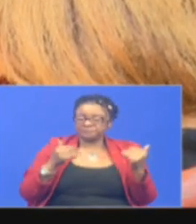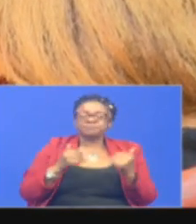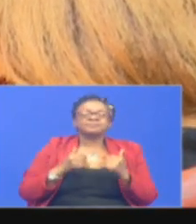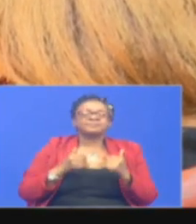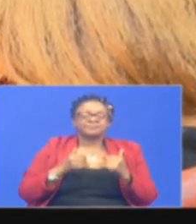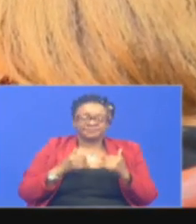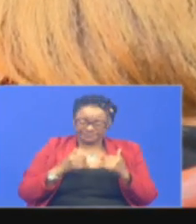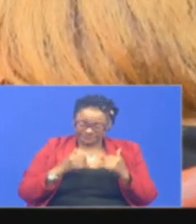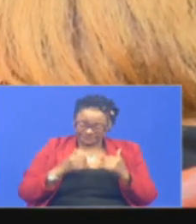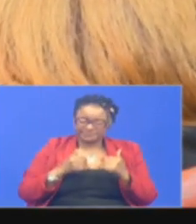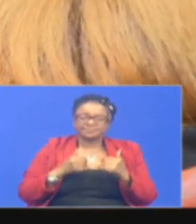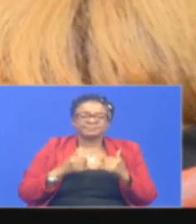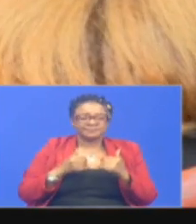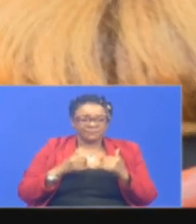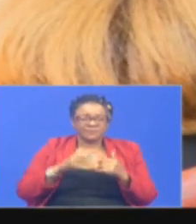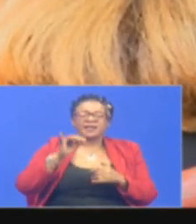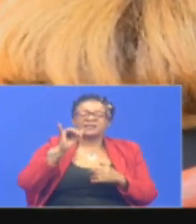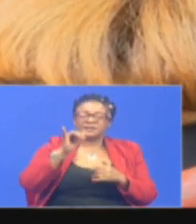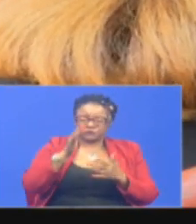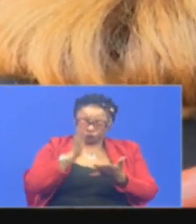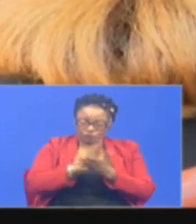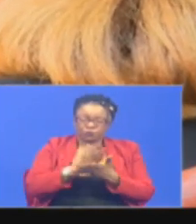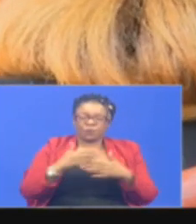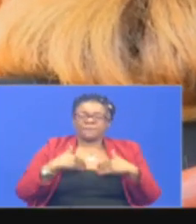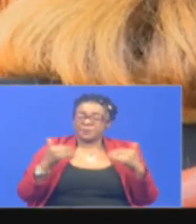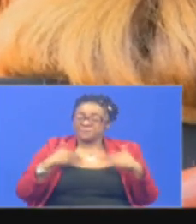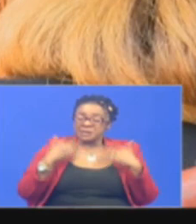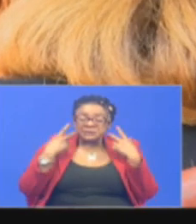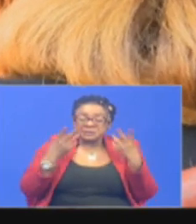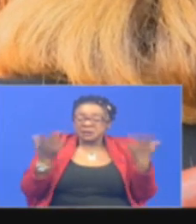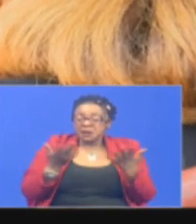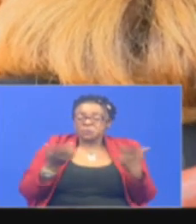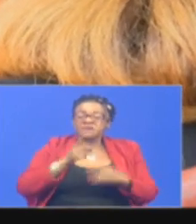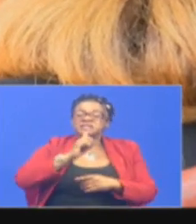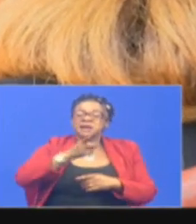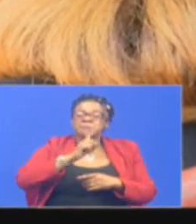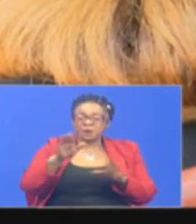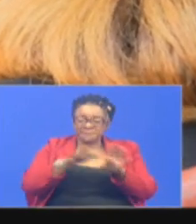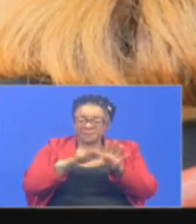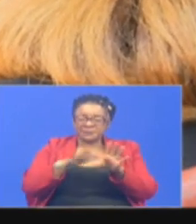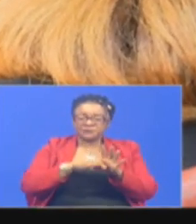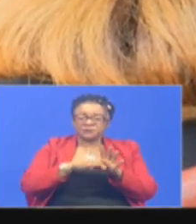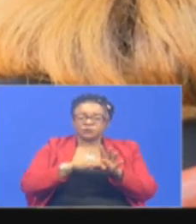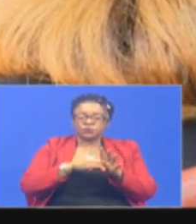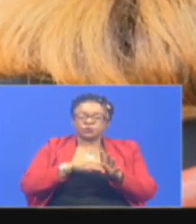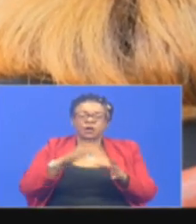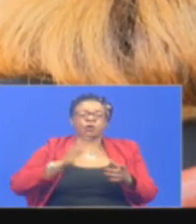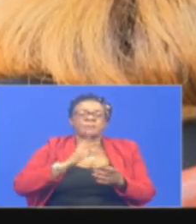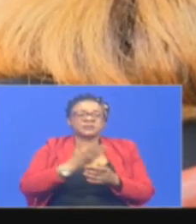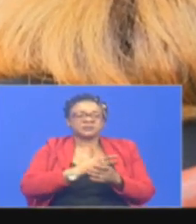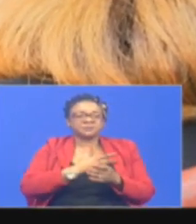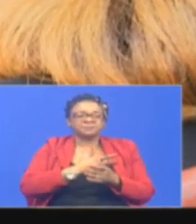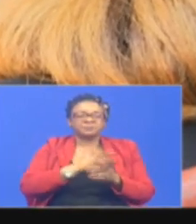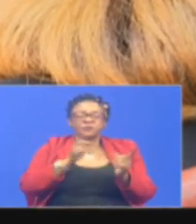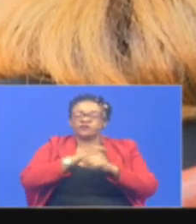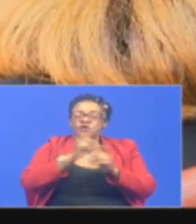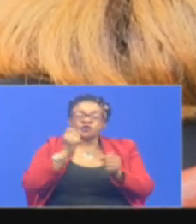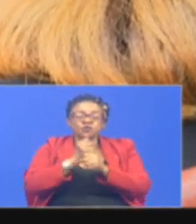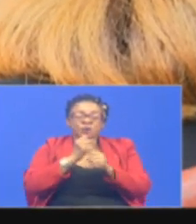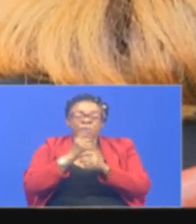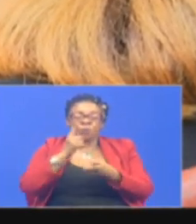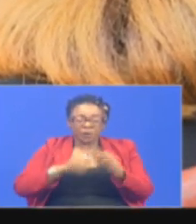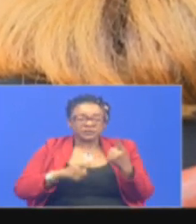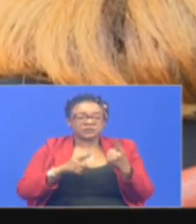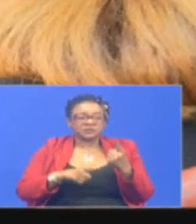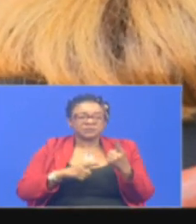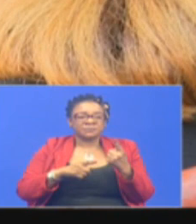what it is. It's outrightly deceptive. See how they have summoned members to disciplinary committees for not doing what the party, for not